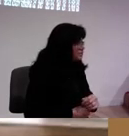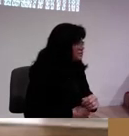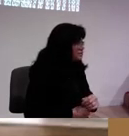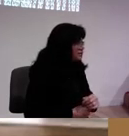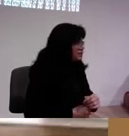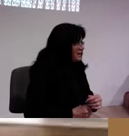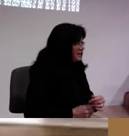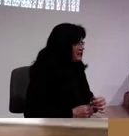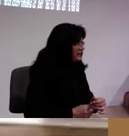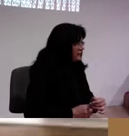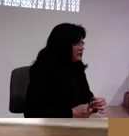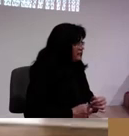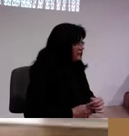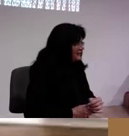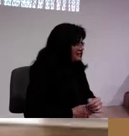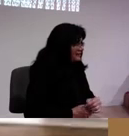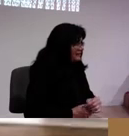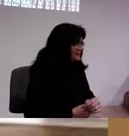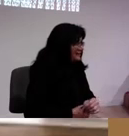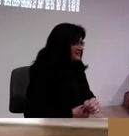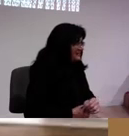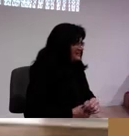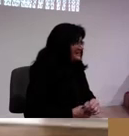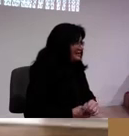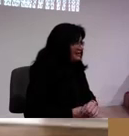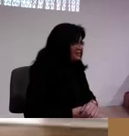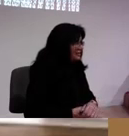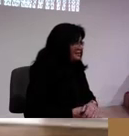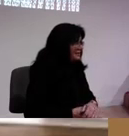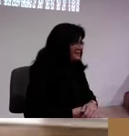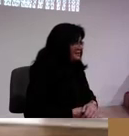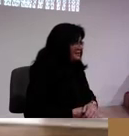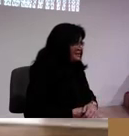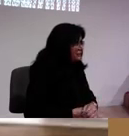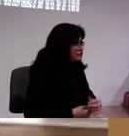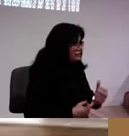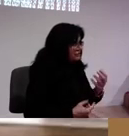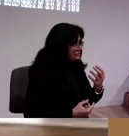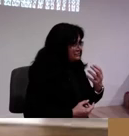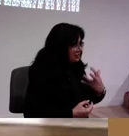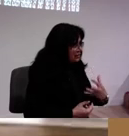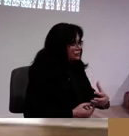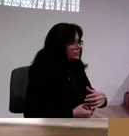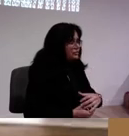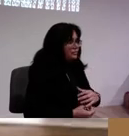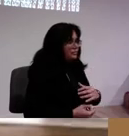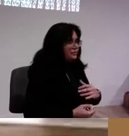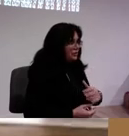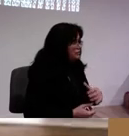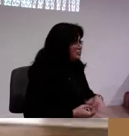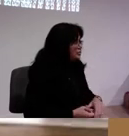wishes. And you know, that I think is, you know, a